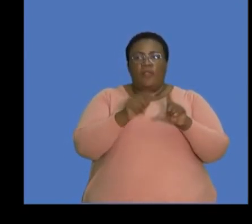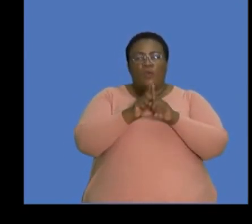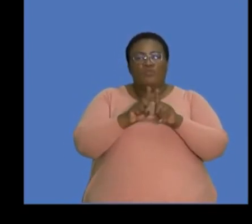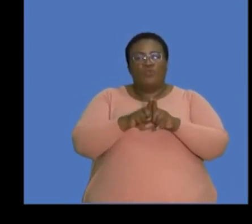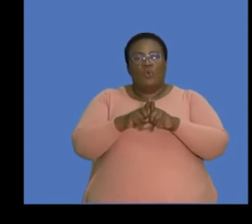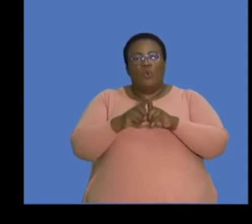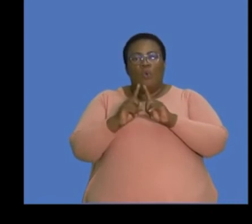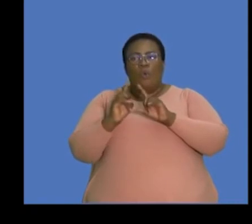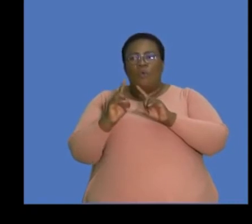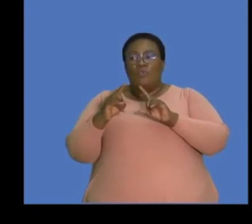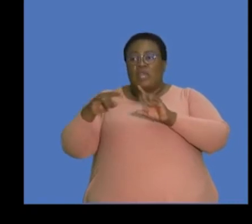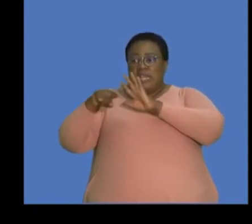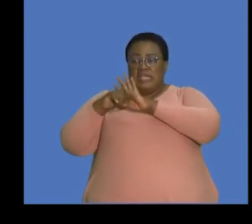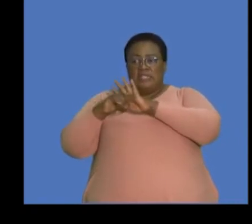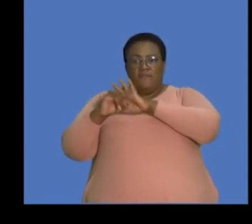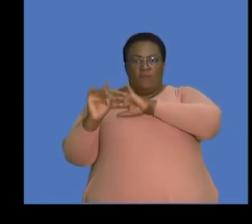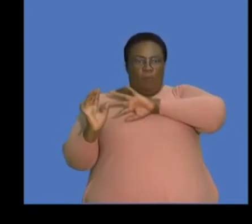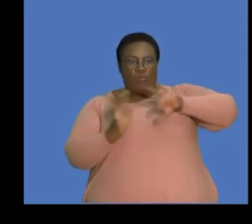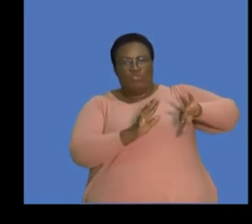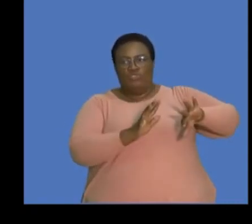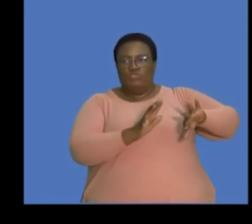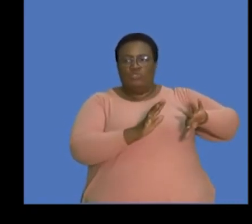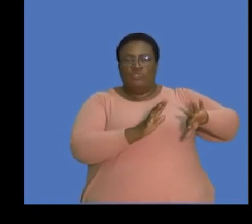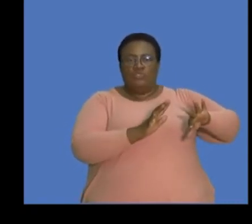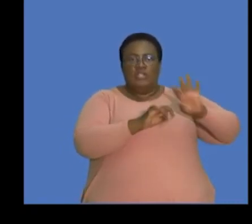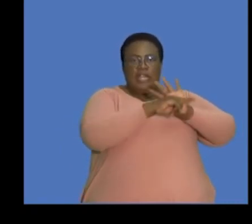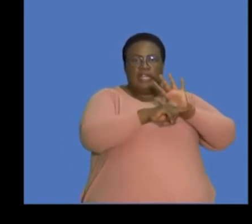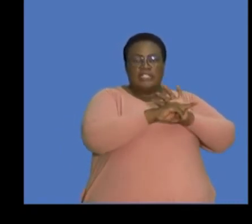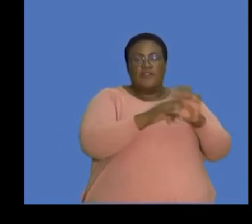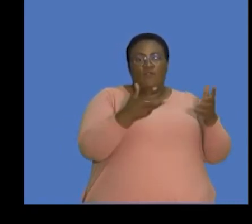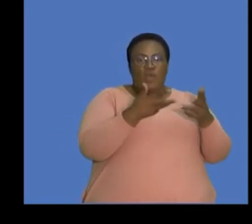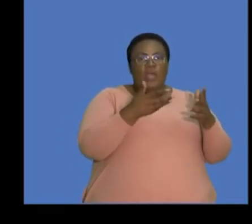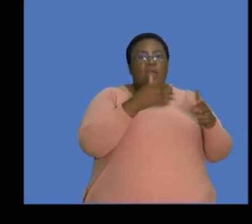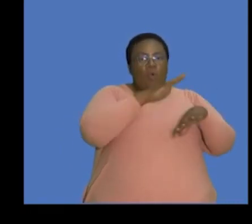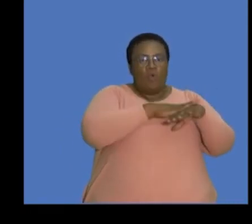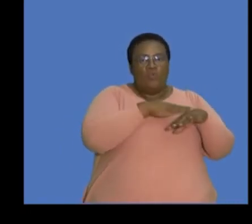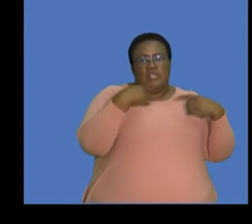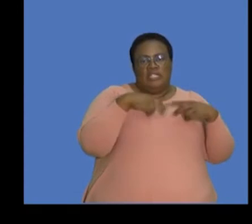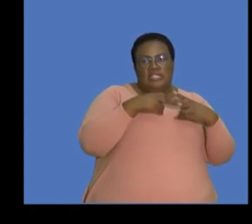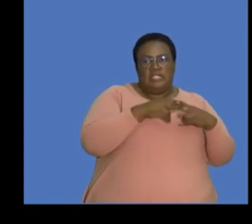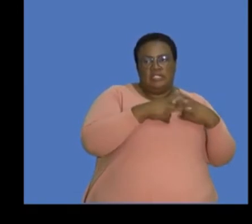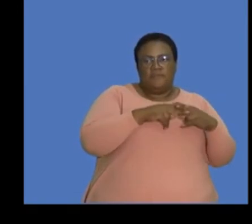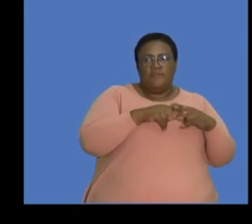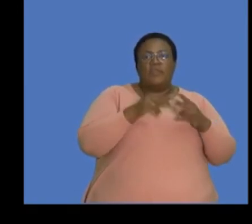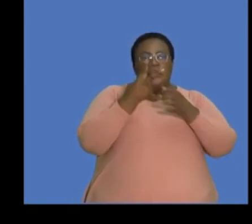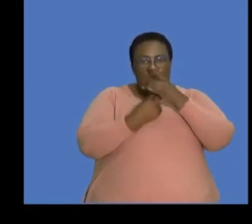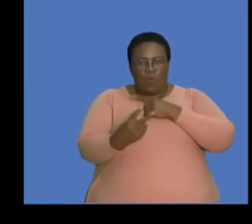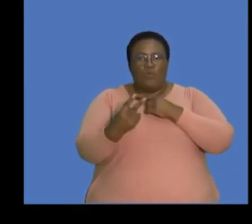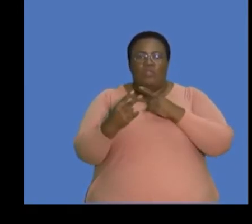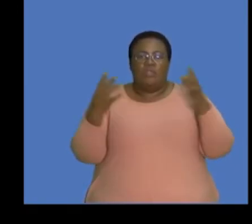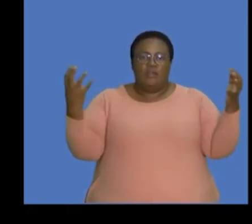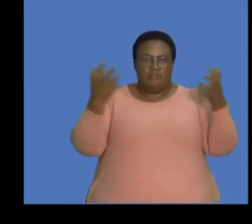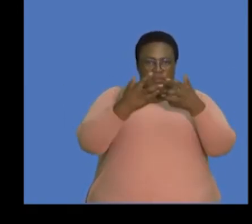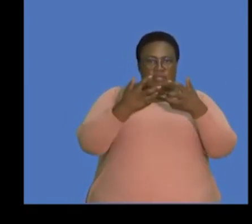or pushing away the negative charges on the jersey. So there will be a force between these two that acts both attraction as well